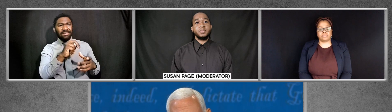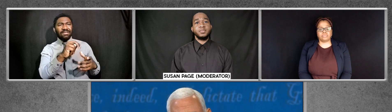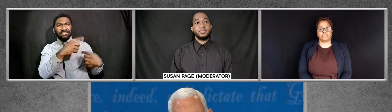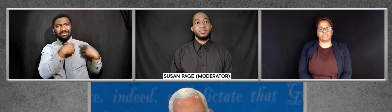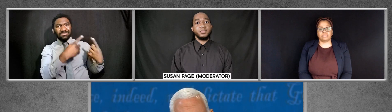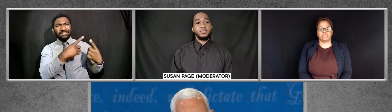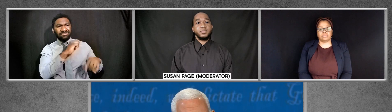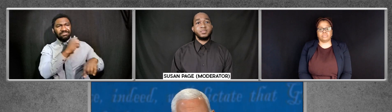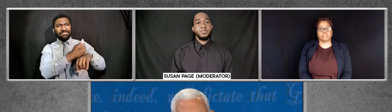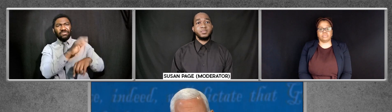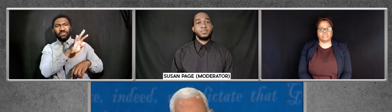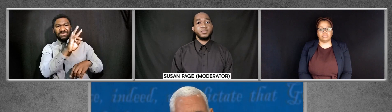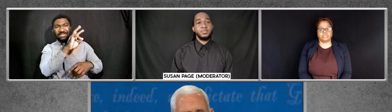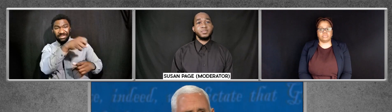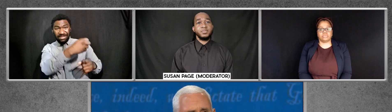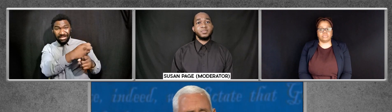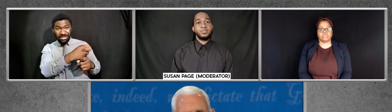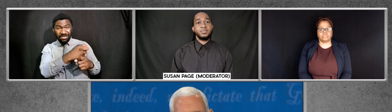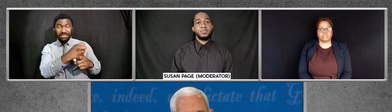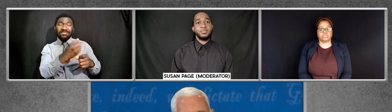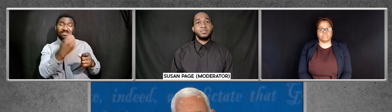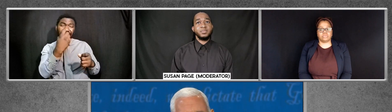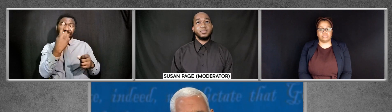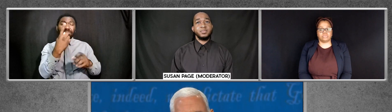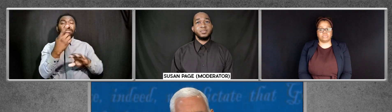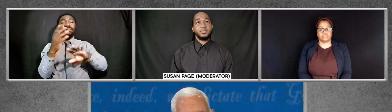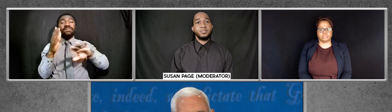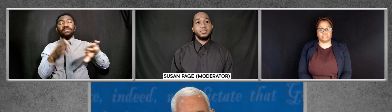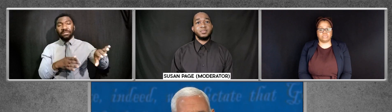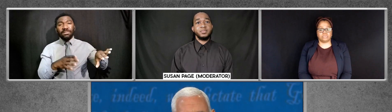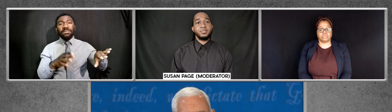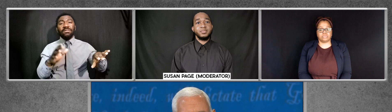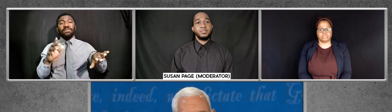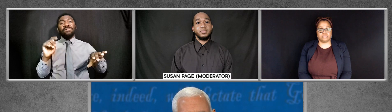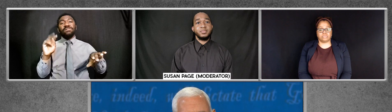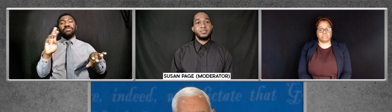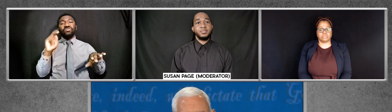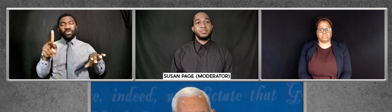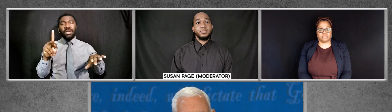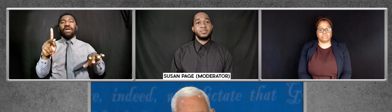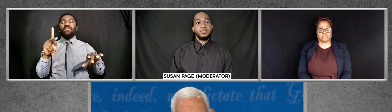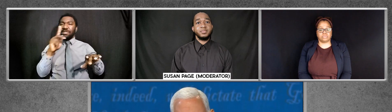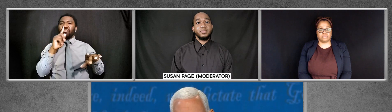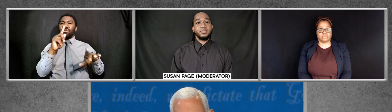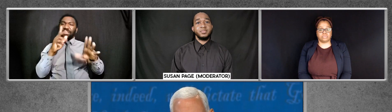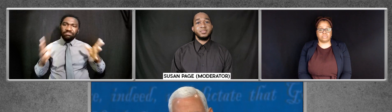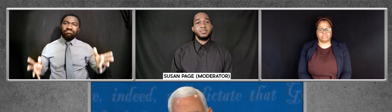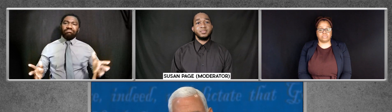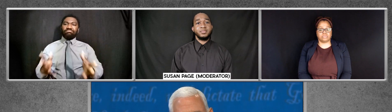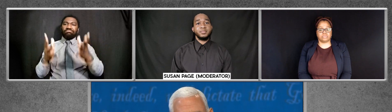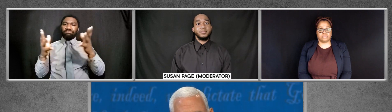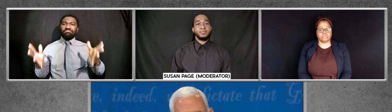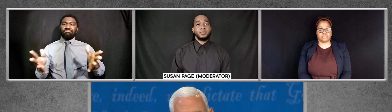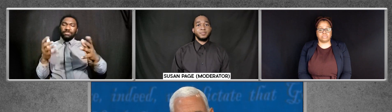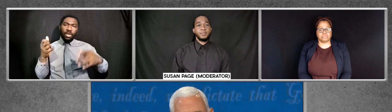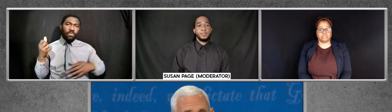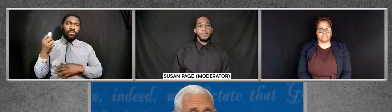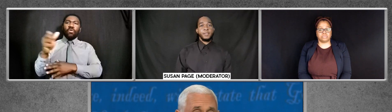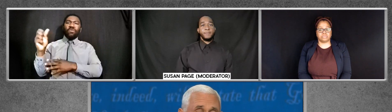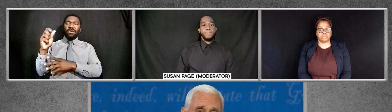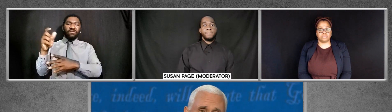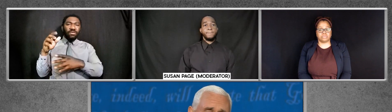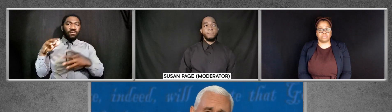Donald Trump has launched a movement of everyday Americans from every walk of life. And I have every confidence that